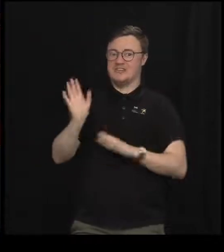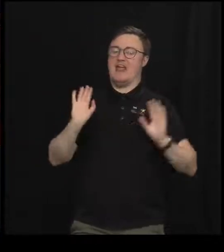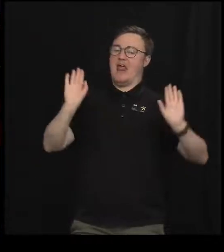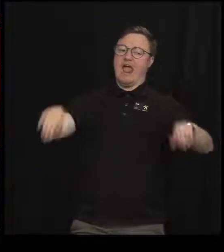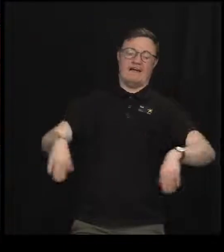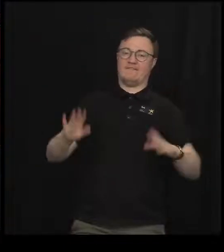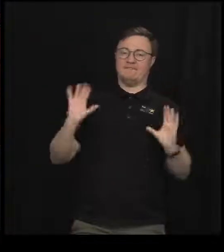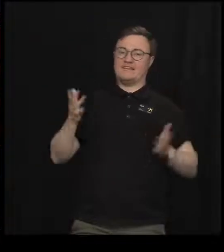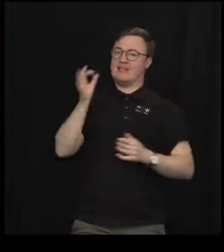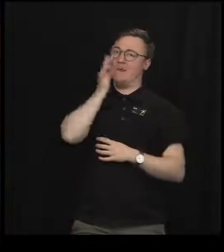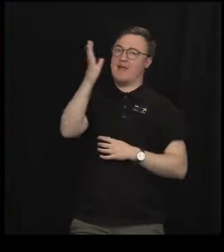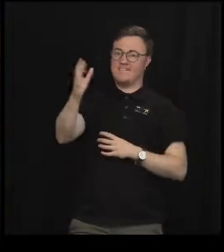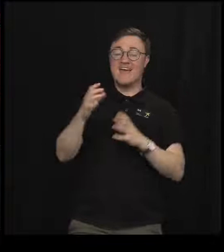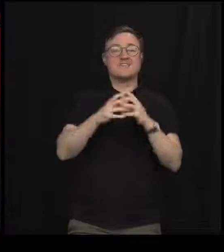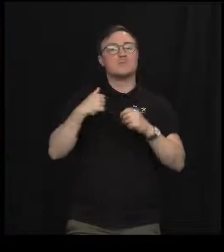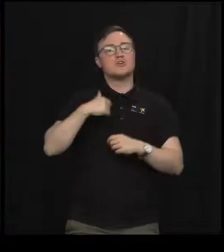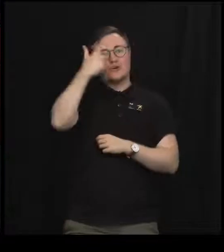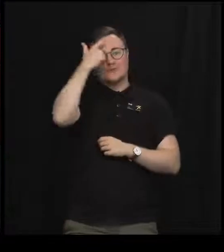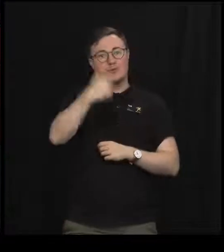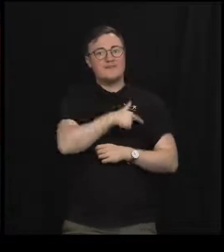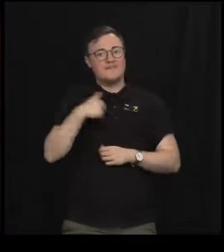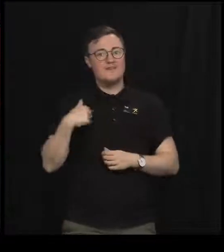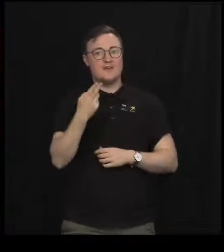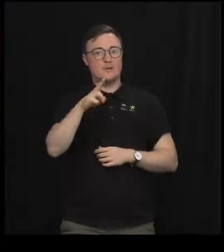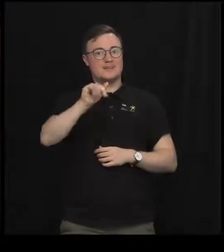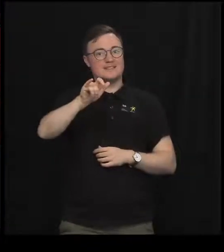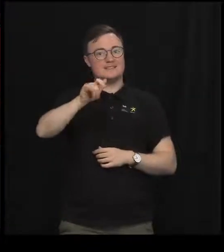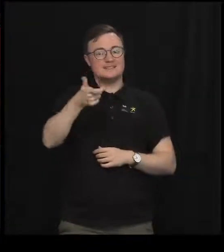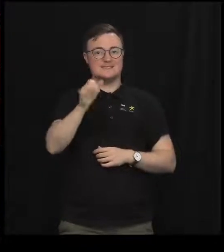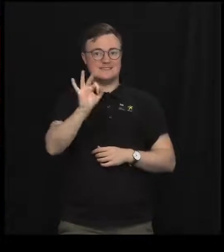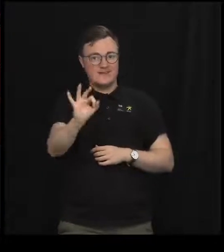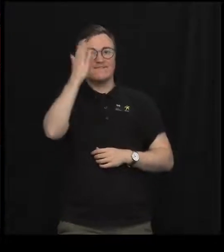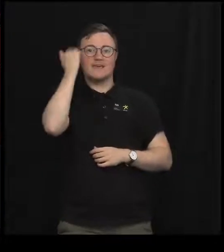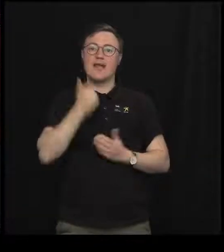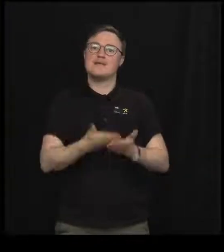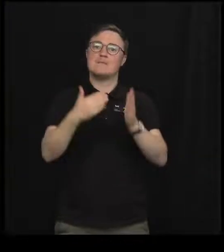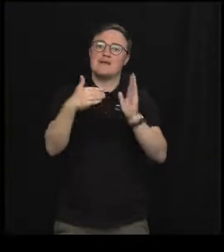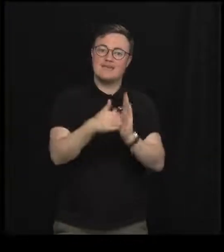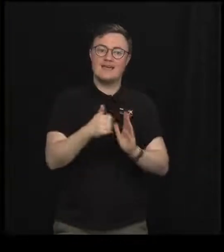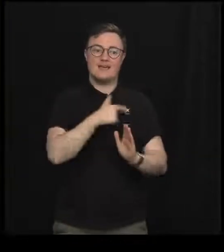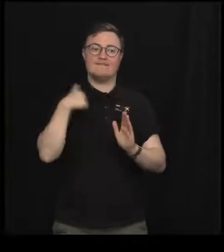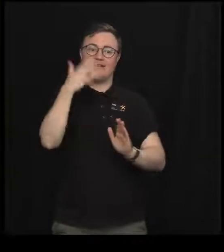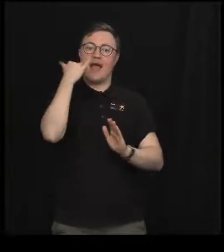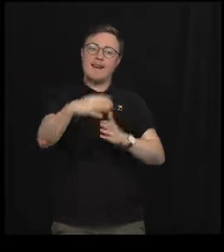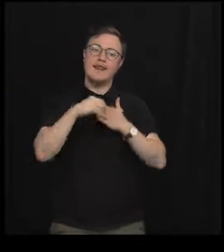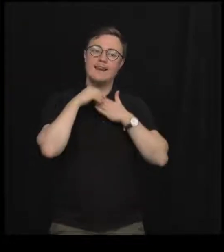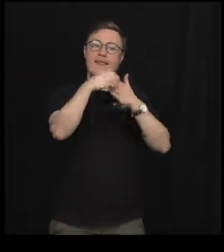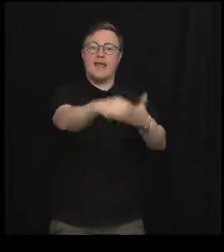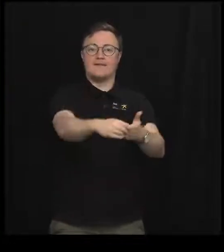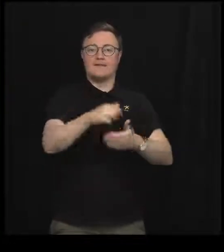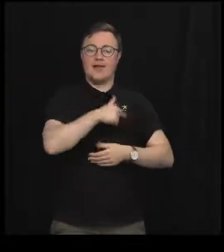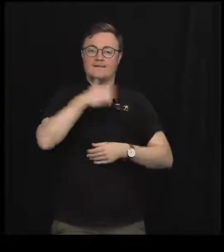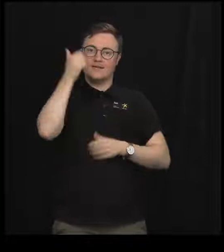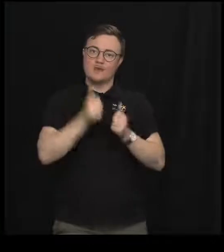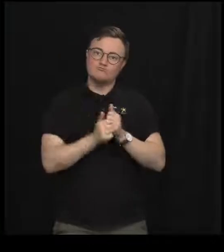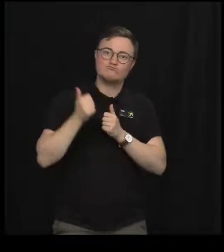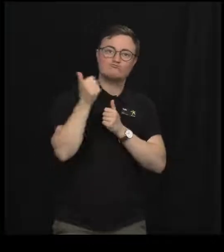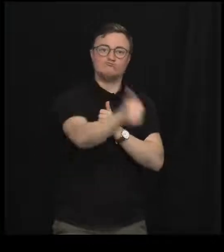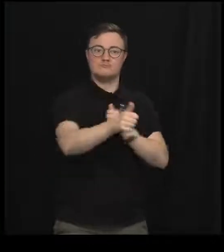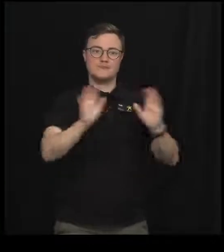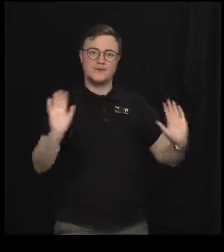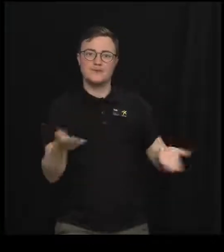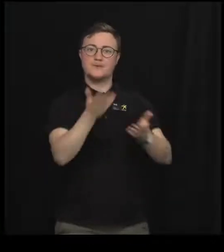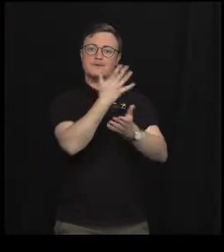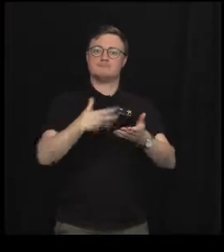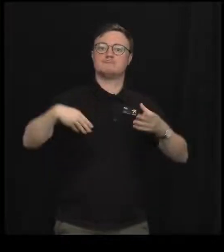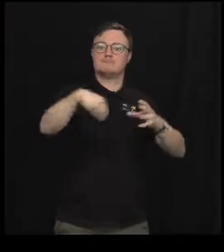think UNICEF Sweden can contribute with, to be a leader in involving children and young people. Because if we don't involve